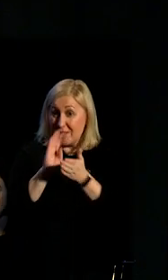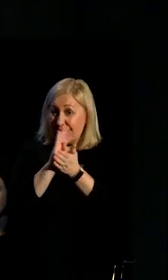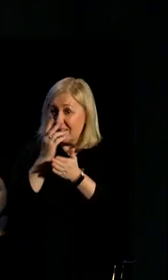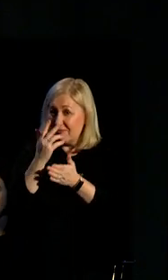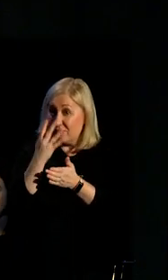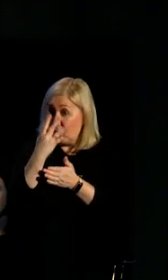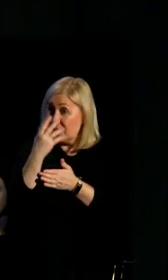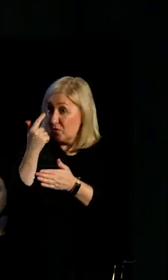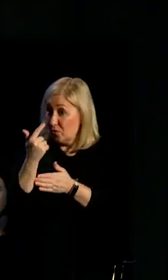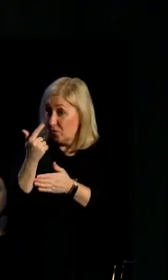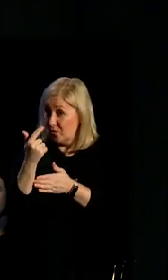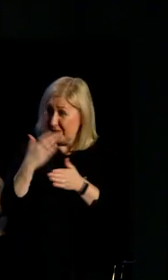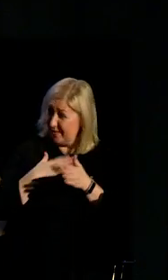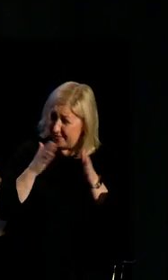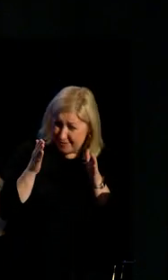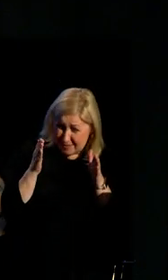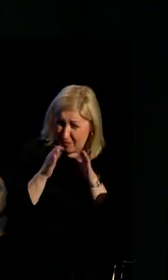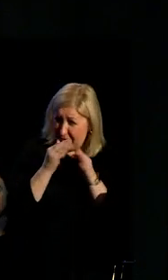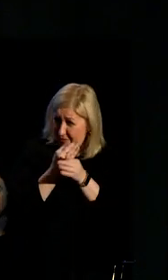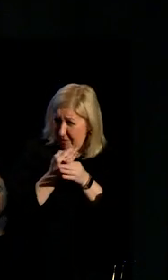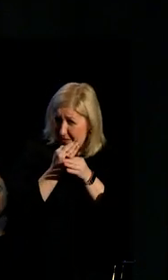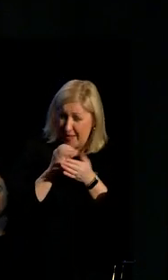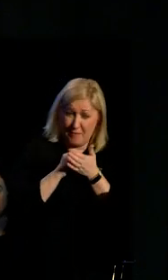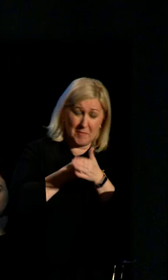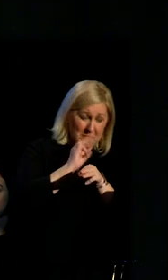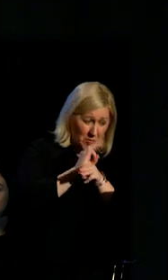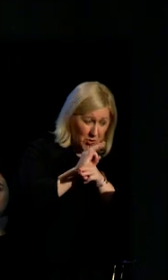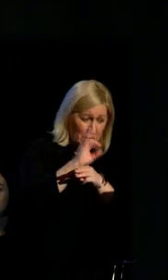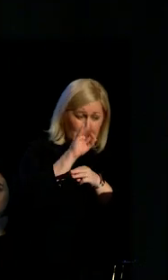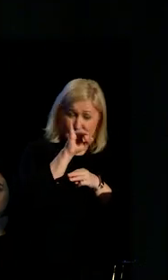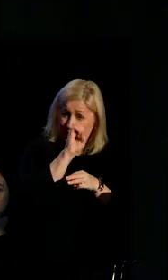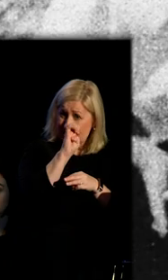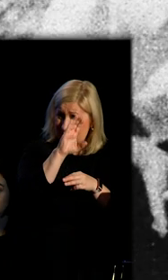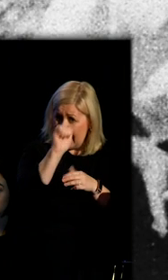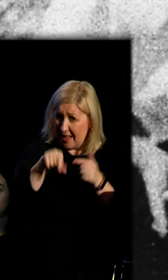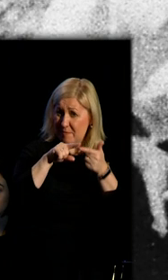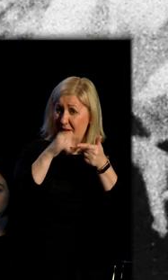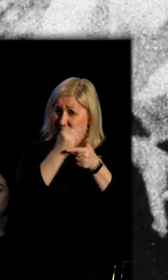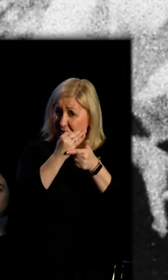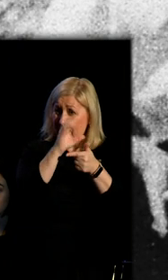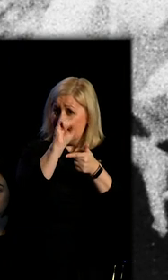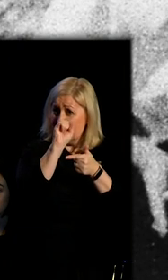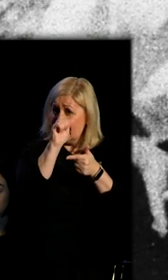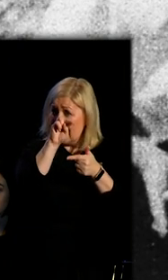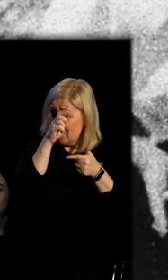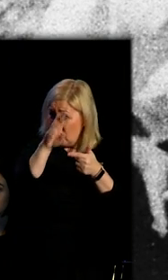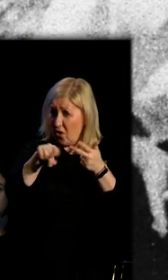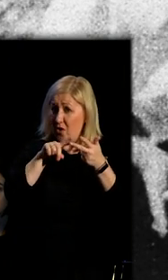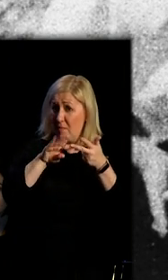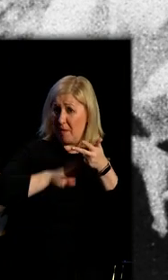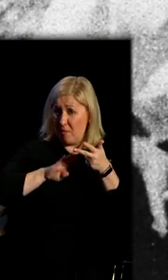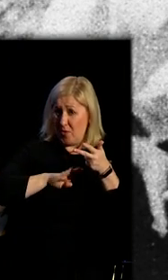a small family comprising of my mother Gazella, my father Sandor, my brother Terry, and